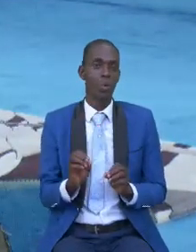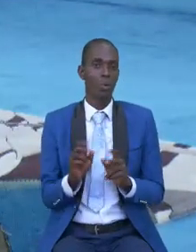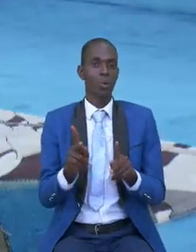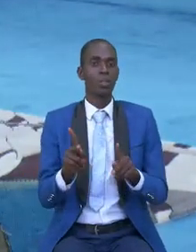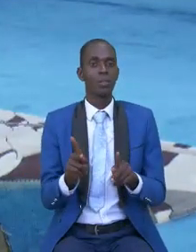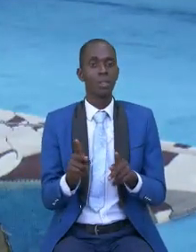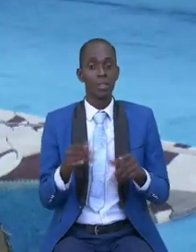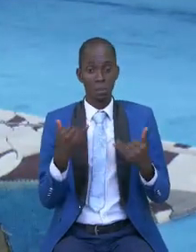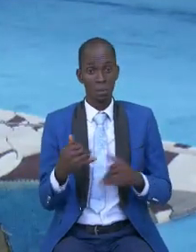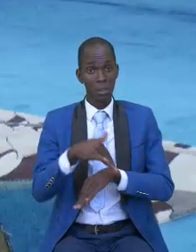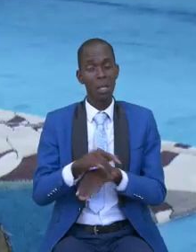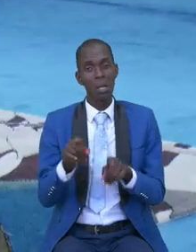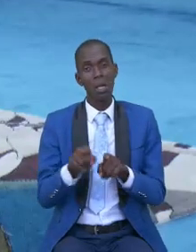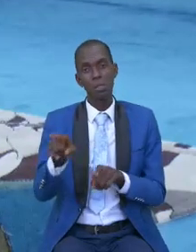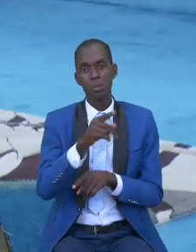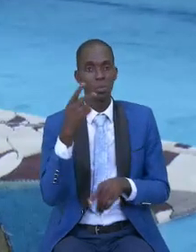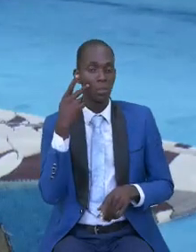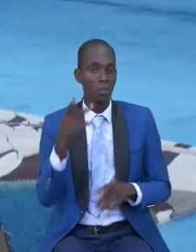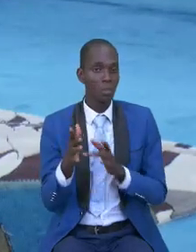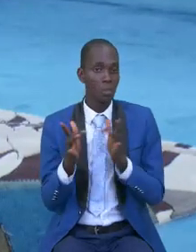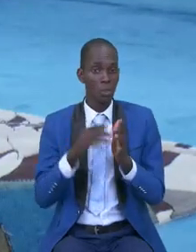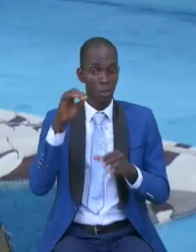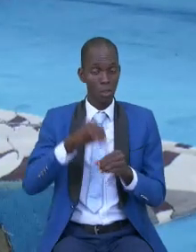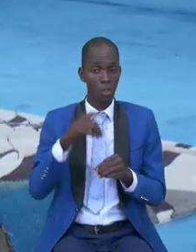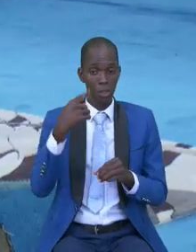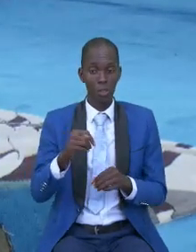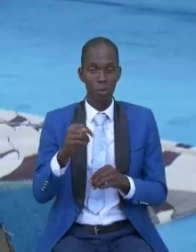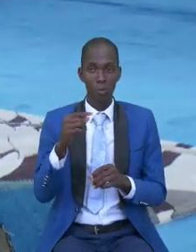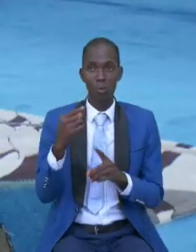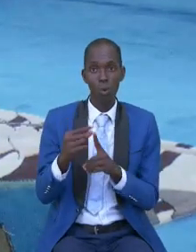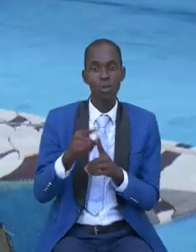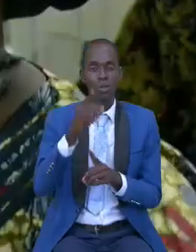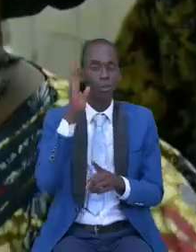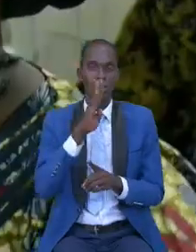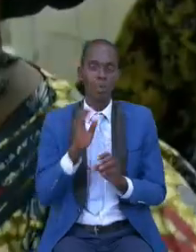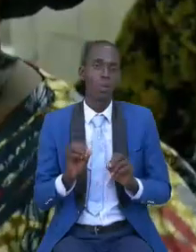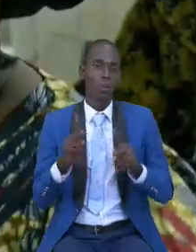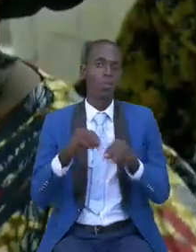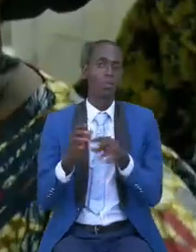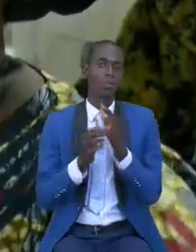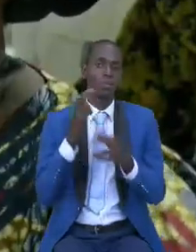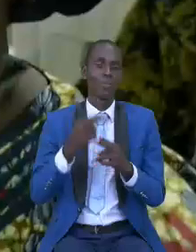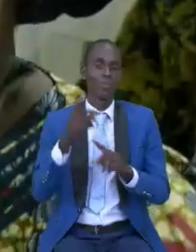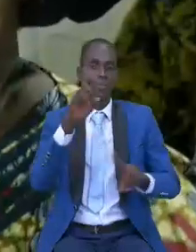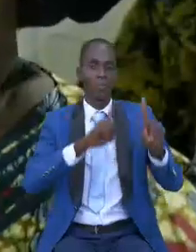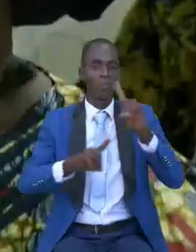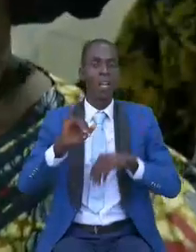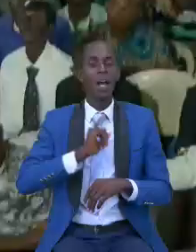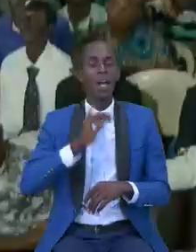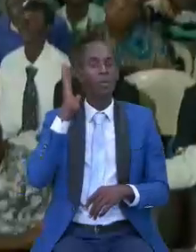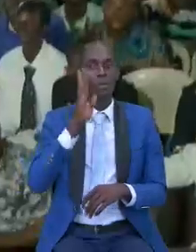we see Jesus in the Word, you'll be all right. I will be all